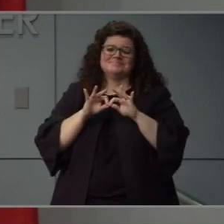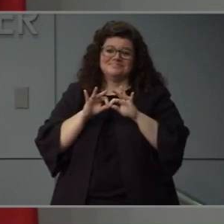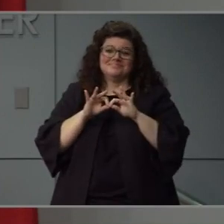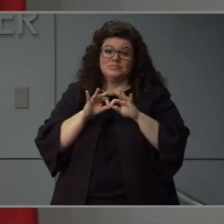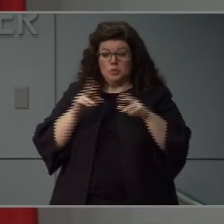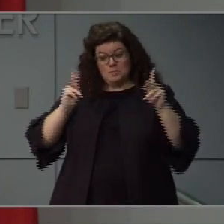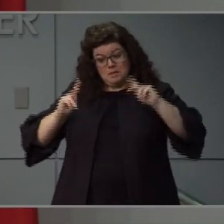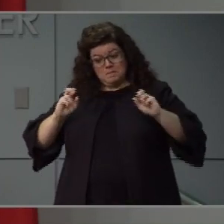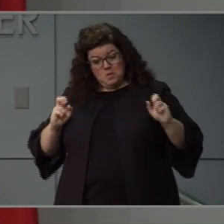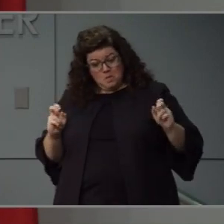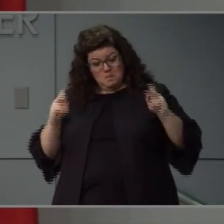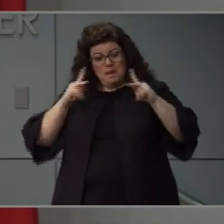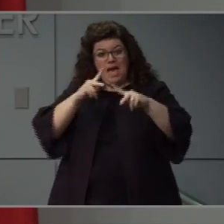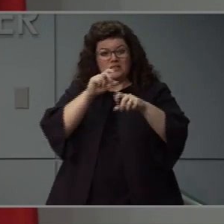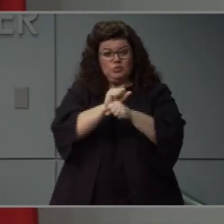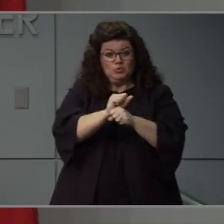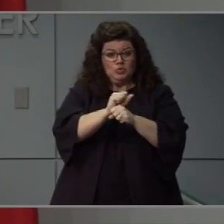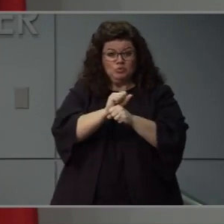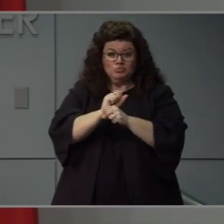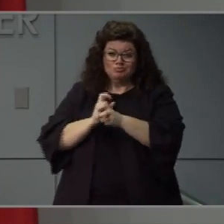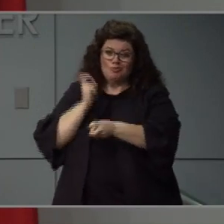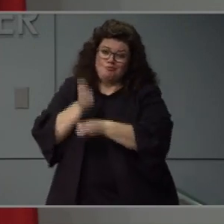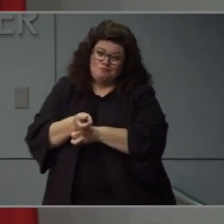returning to work, we know that this is hard. Now,